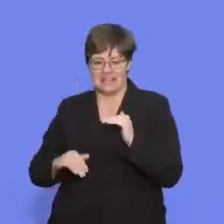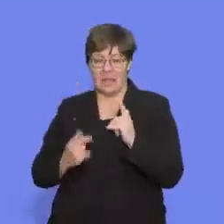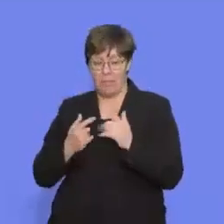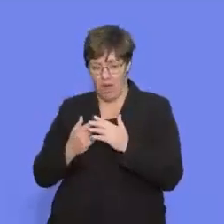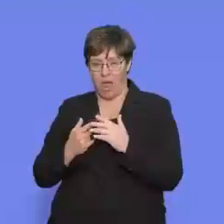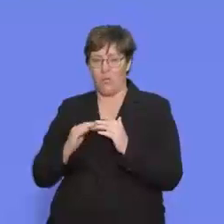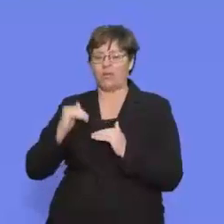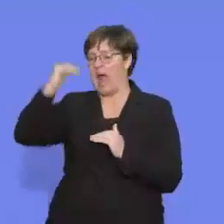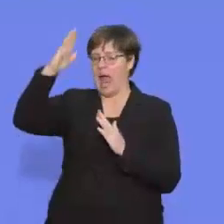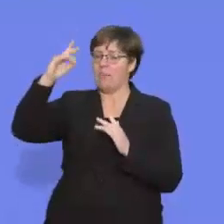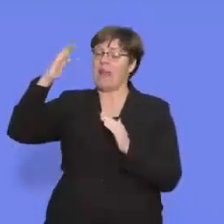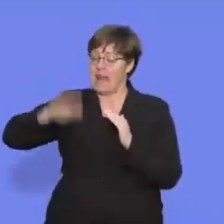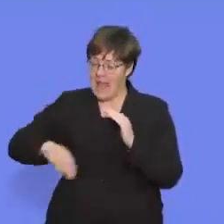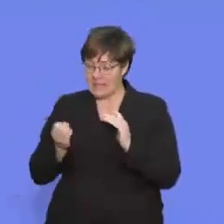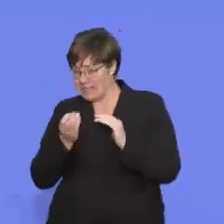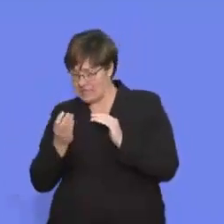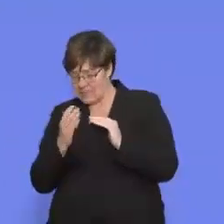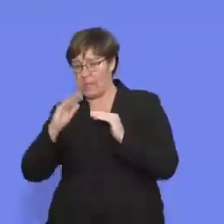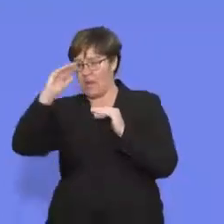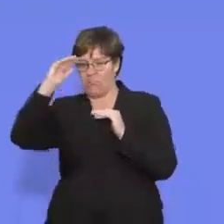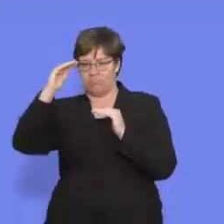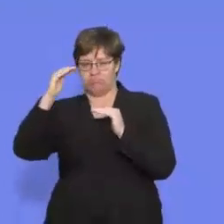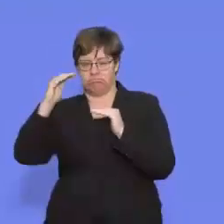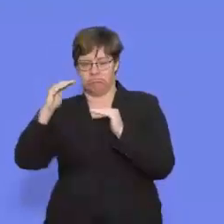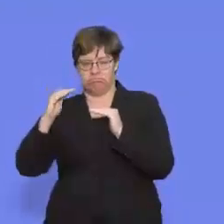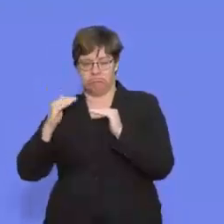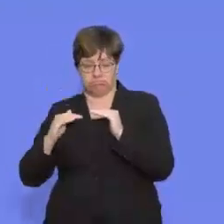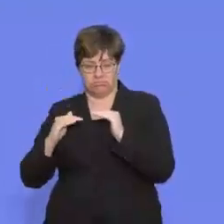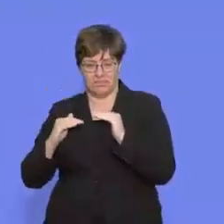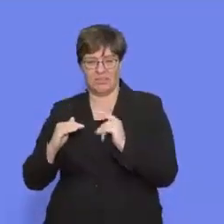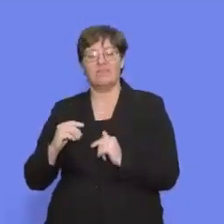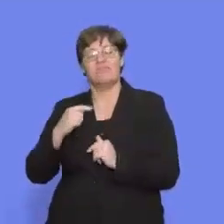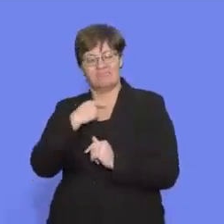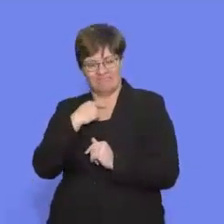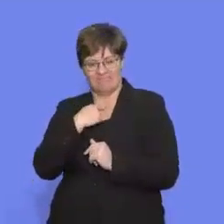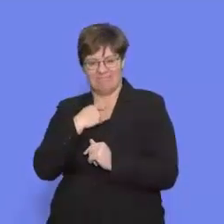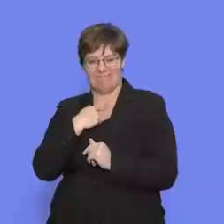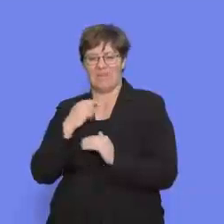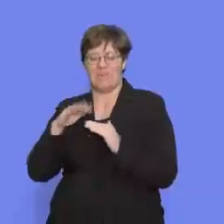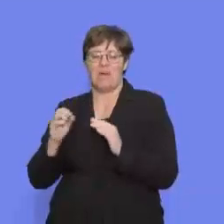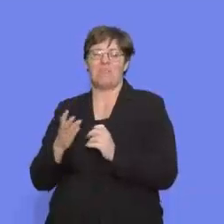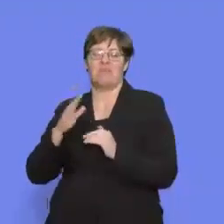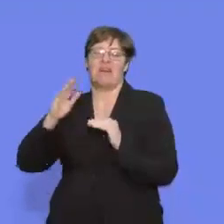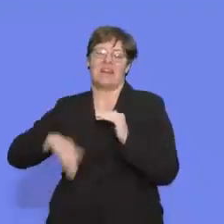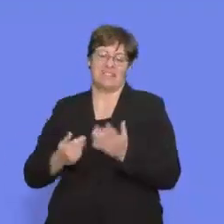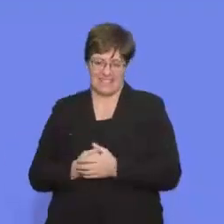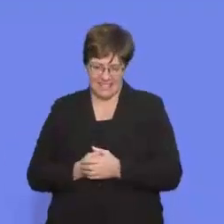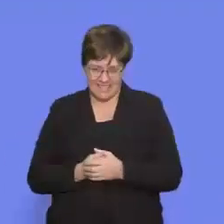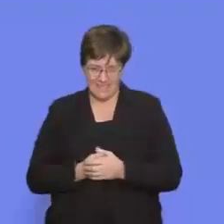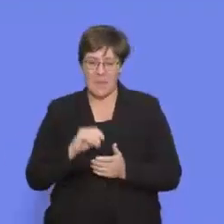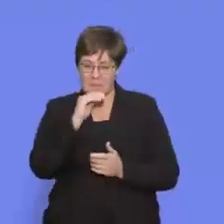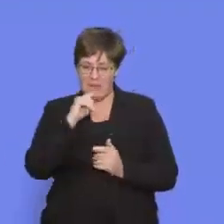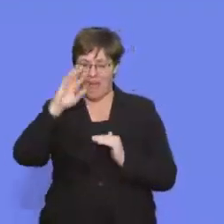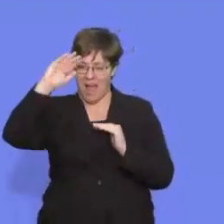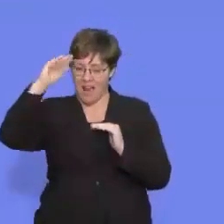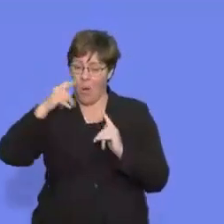the thyroid gland to release or secrete less thyroxine. So when less thyroxine